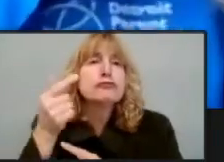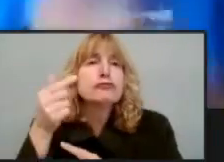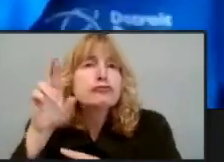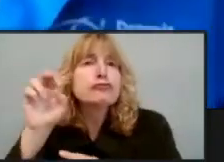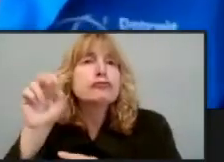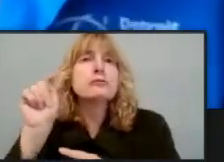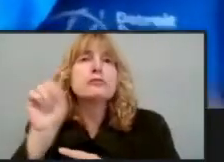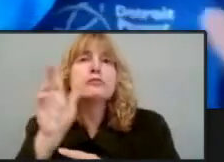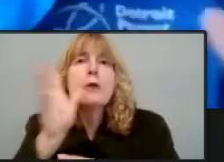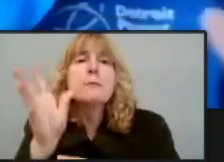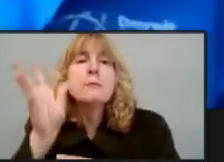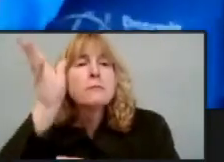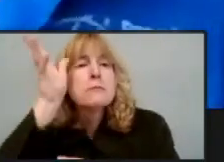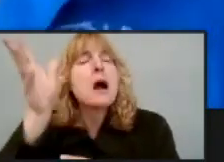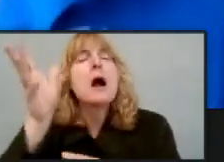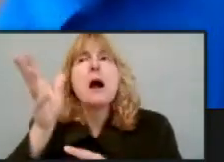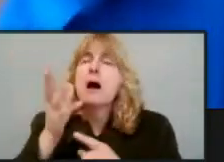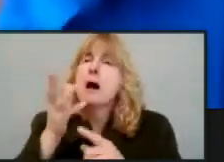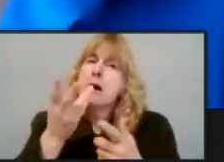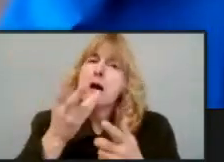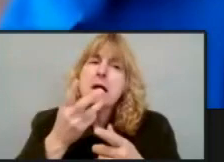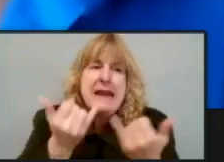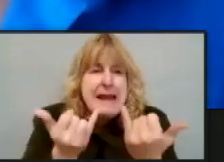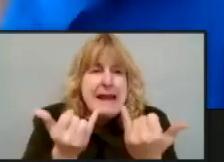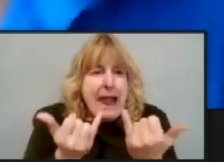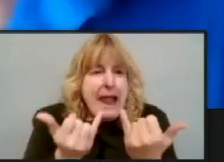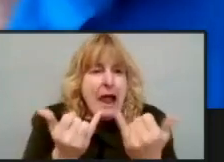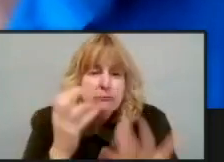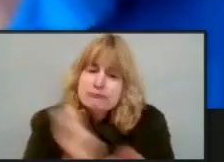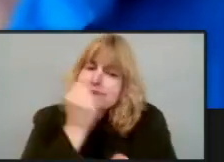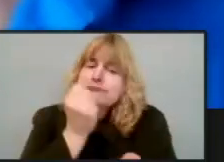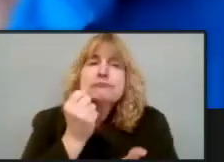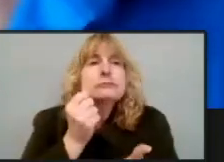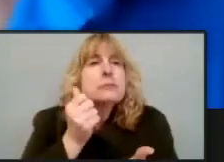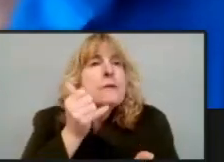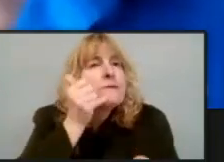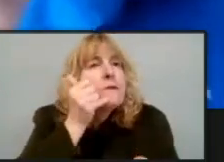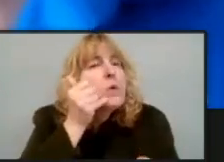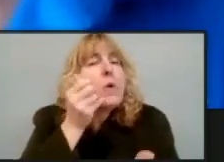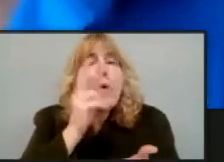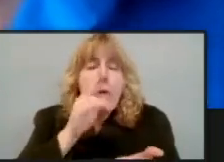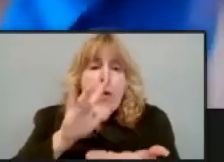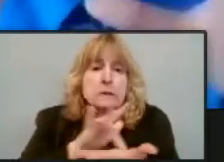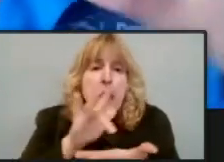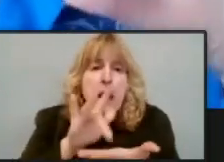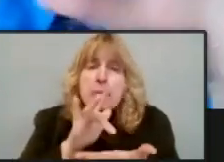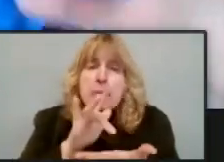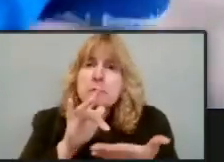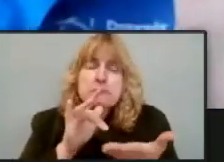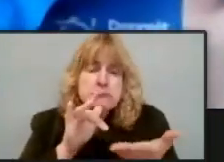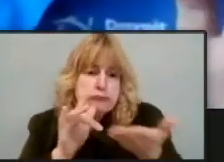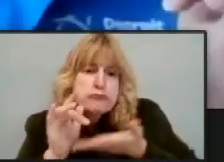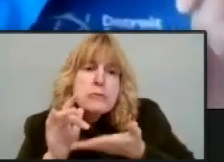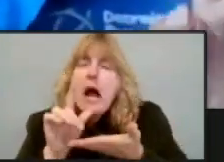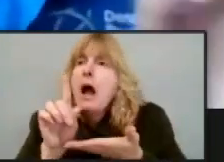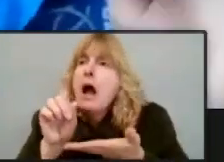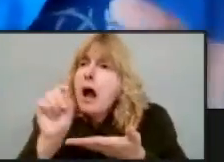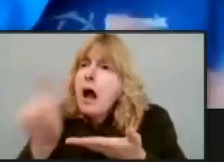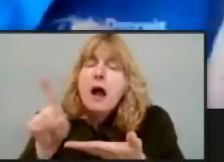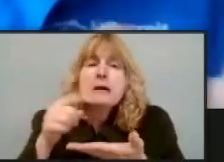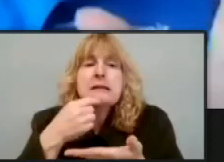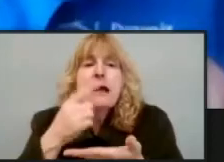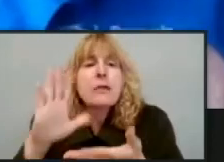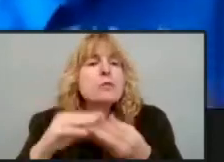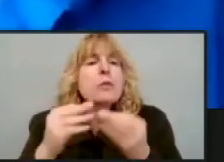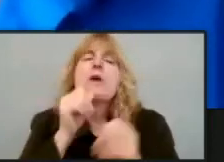pick up that phone, grab your tablet and ask them to tell their story. Don't force it on them. Just